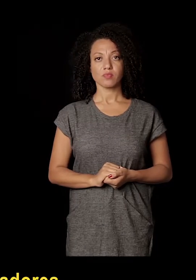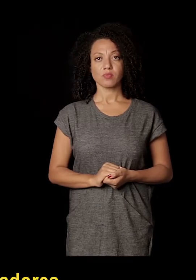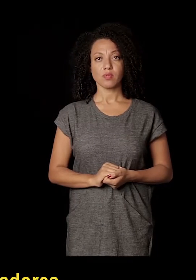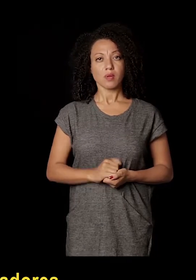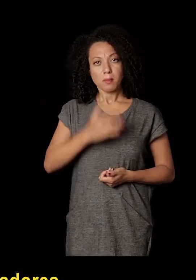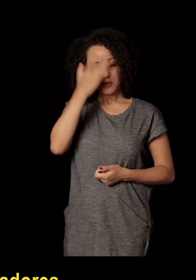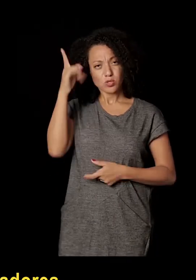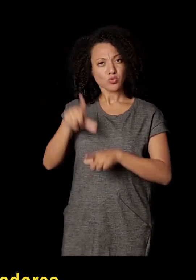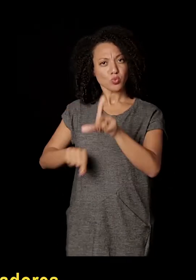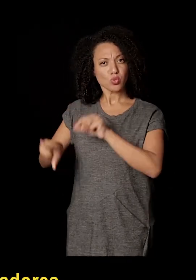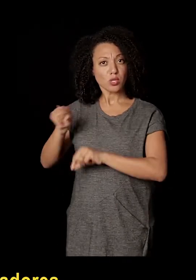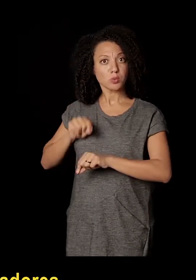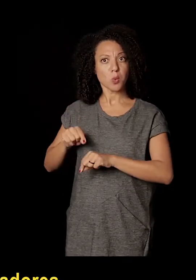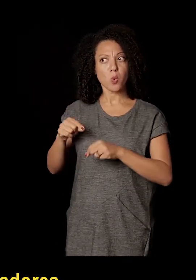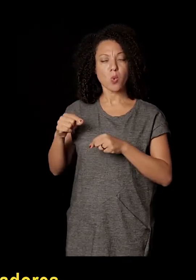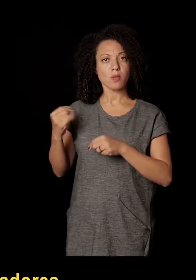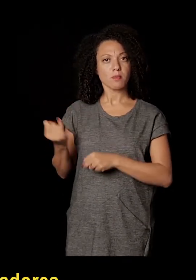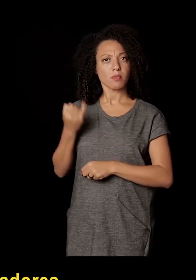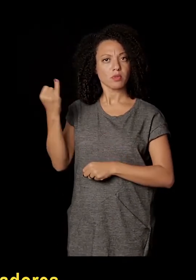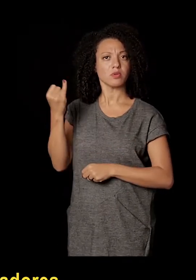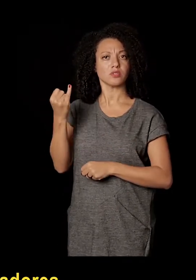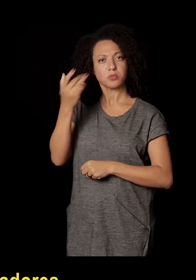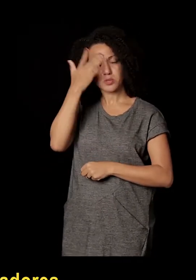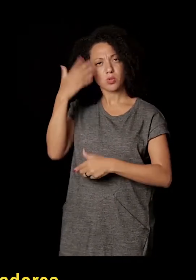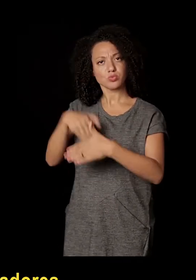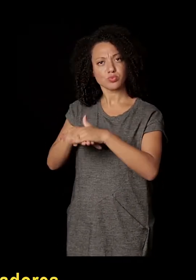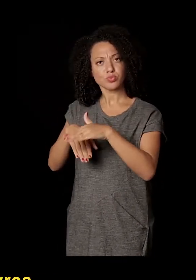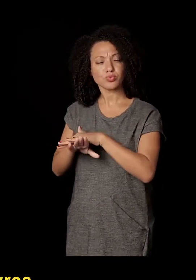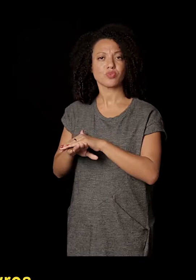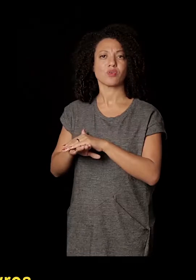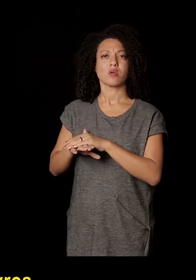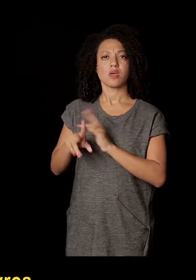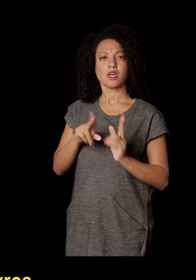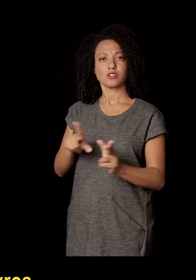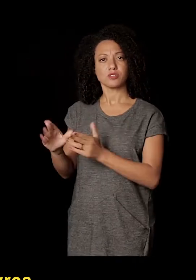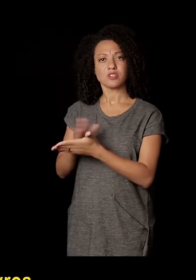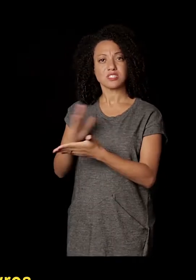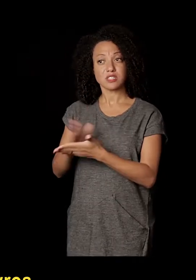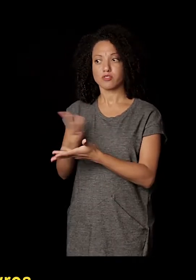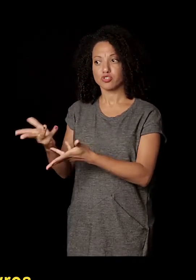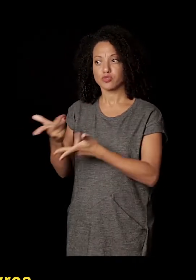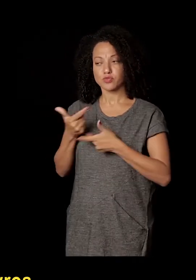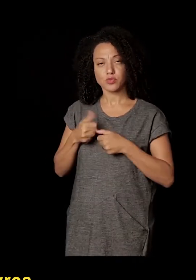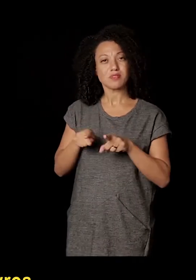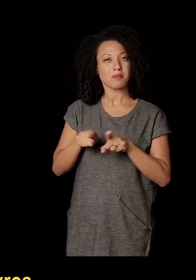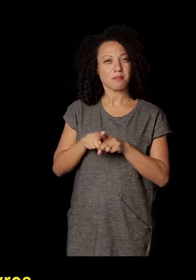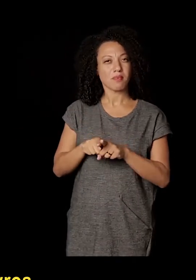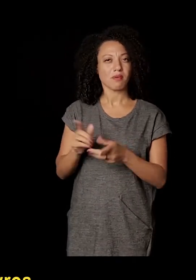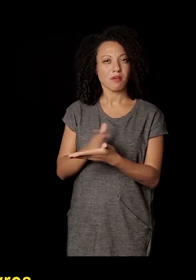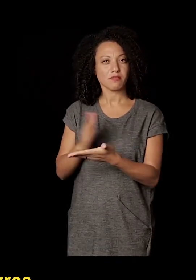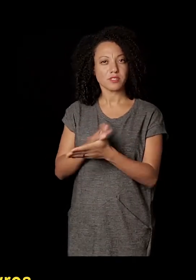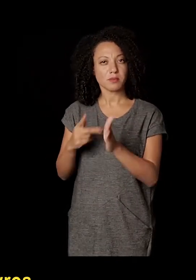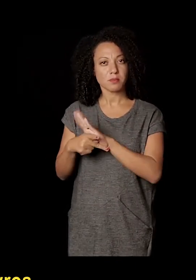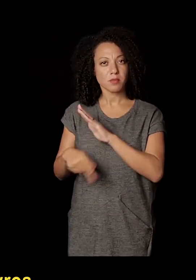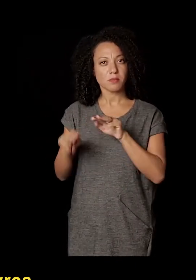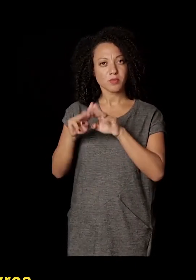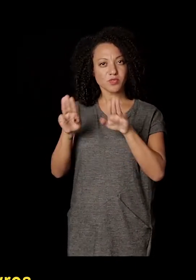that we invite leading curators, collectors, editors, publishers